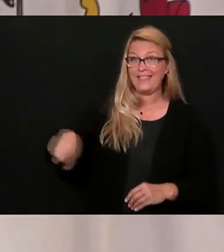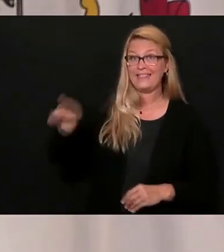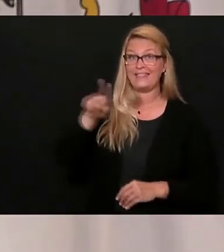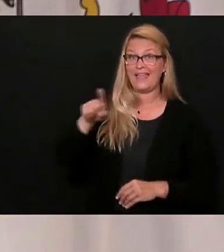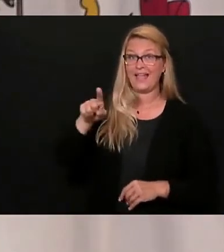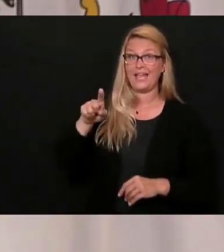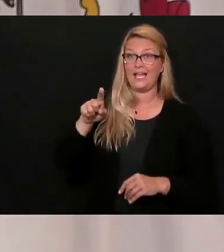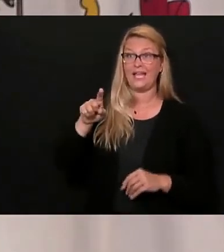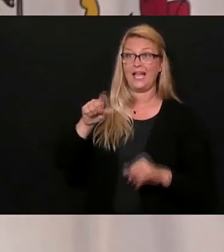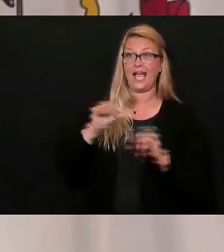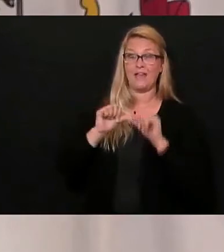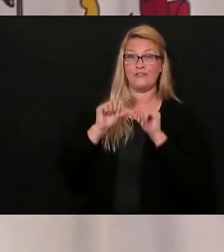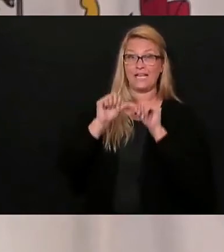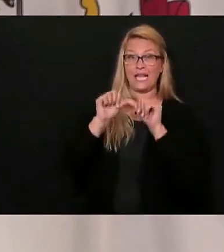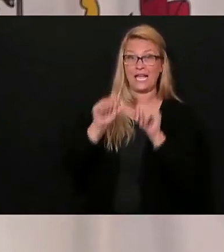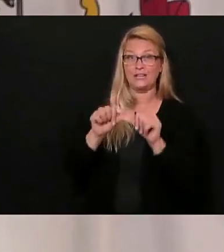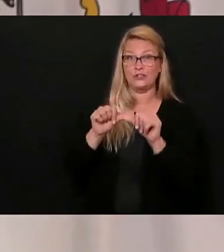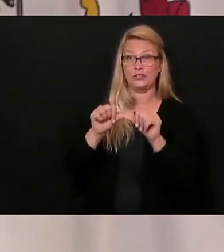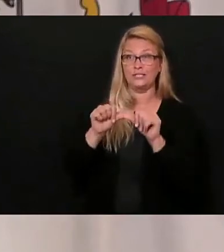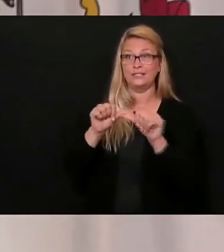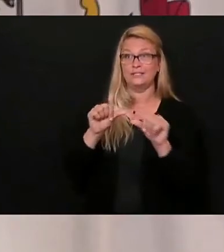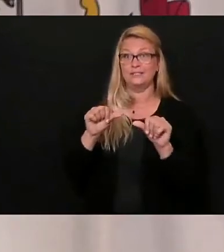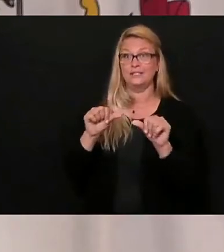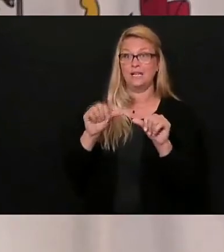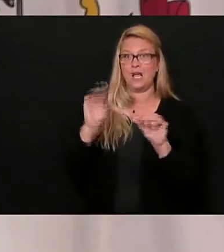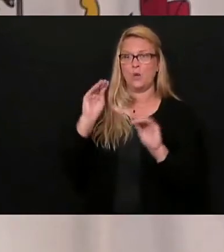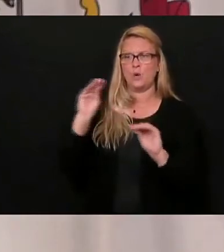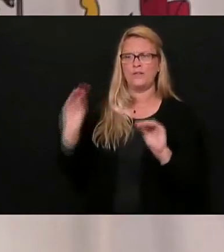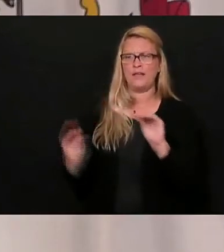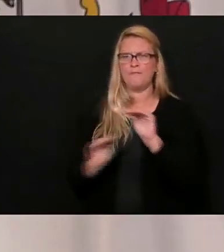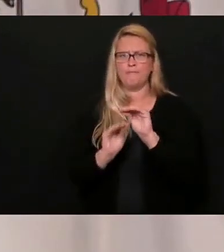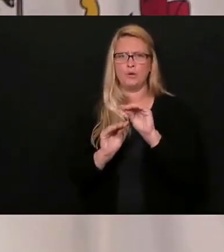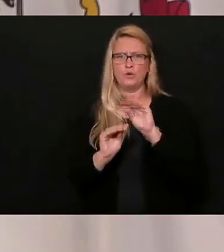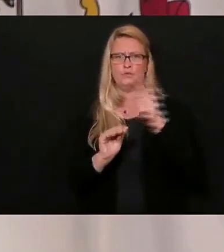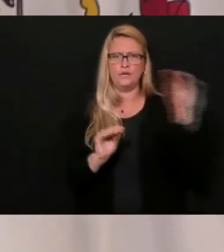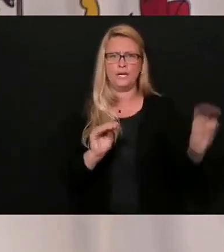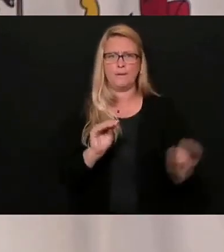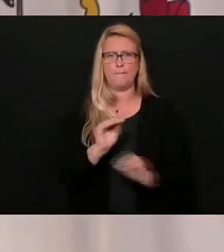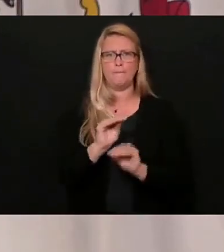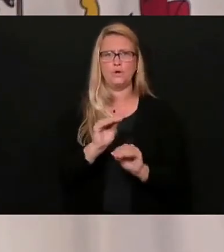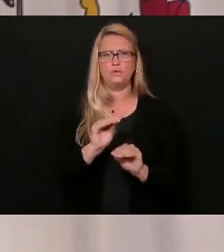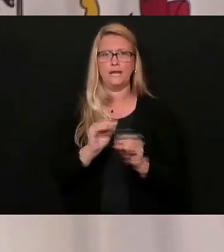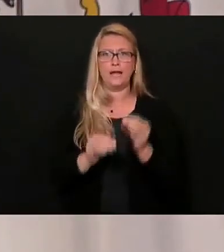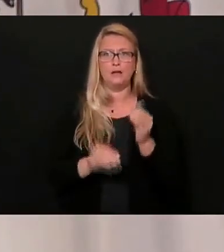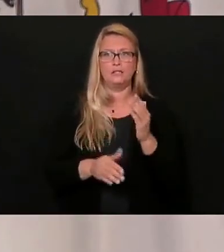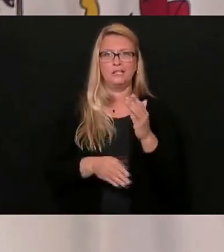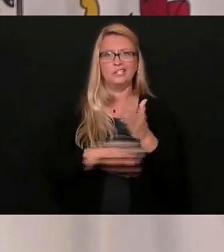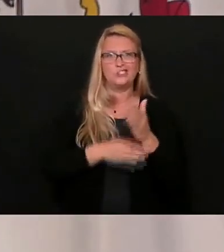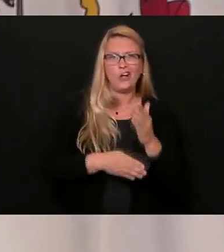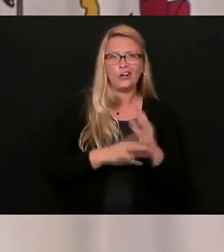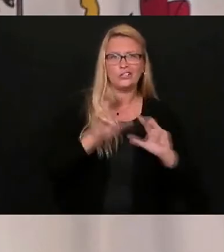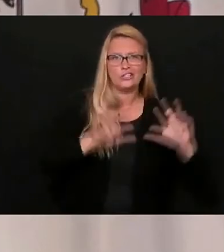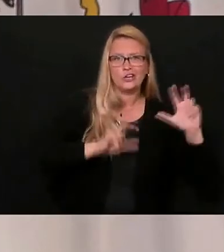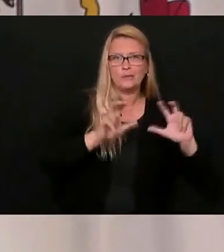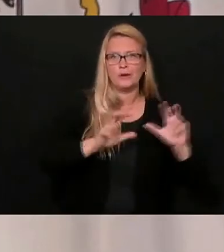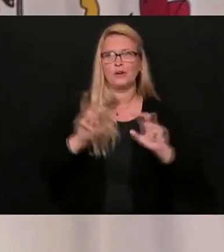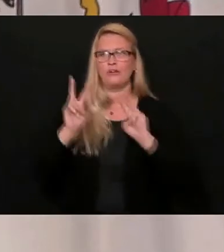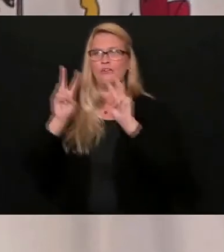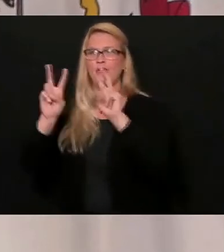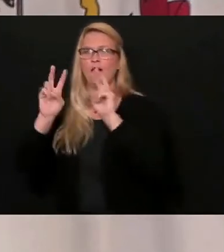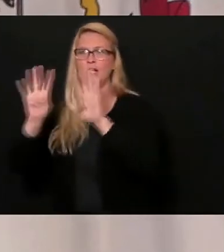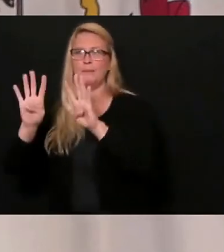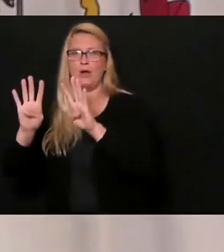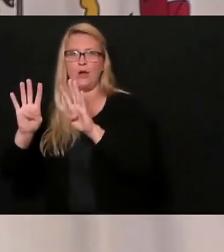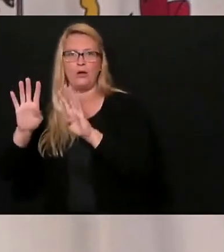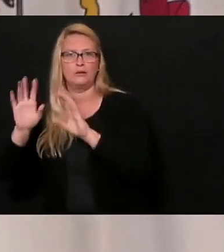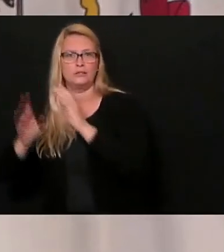continually made moves where they have moved out the soccer tournament or moved out the volleyball sectional